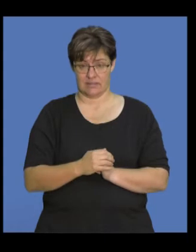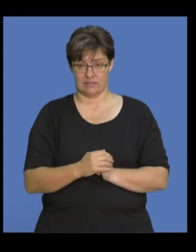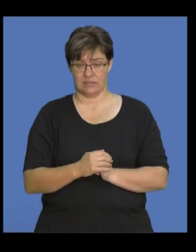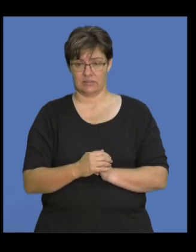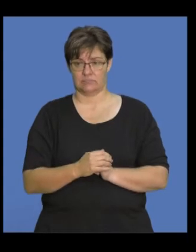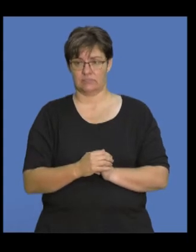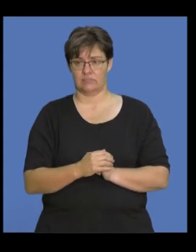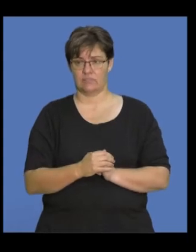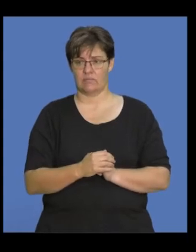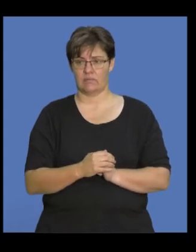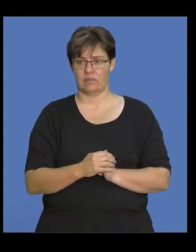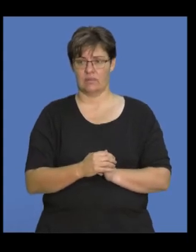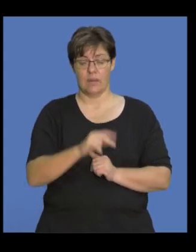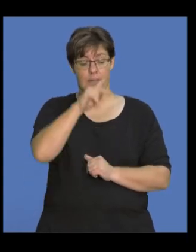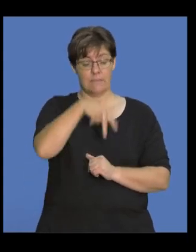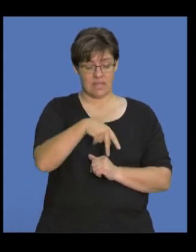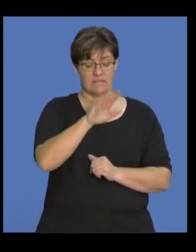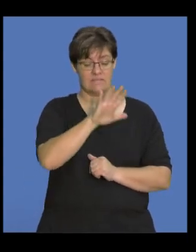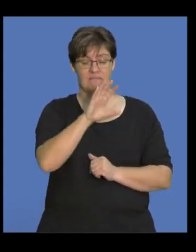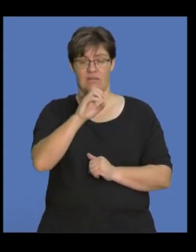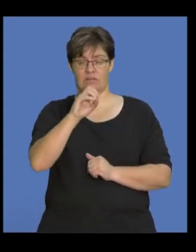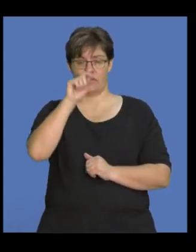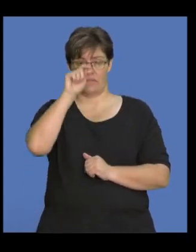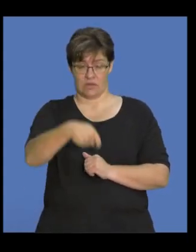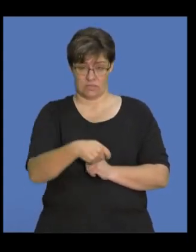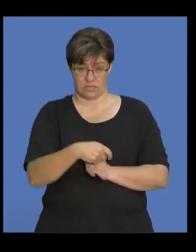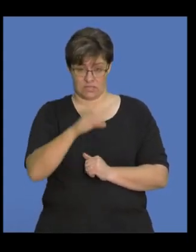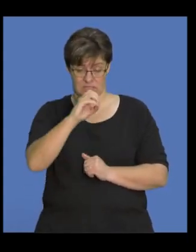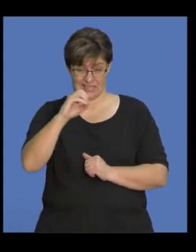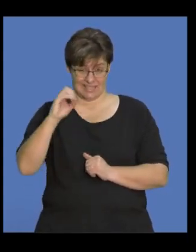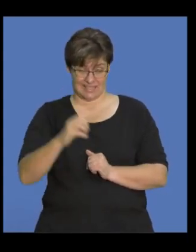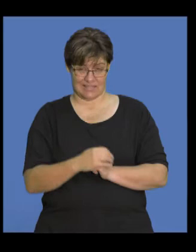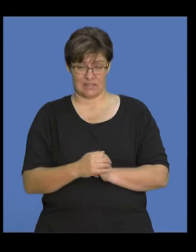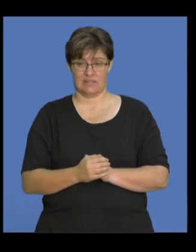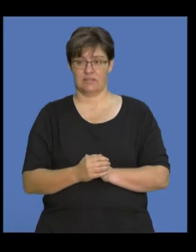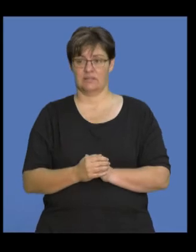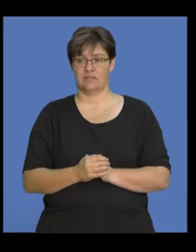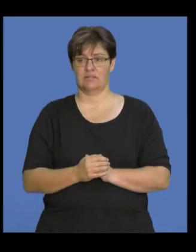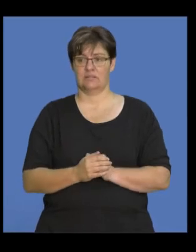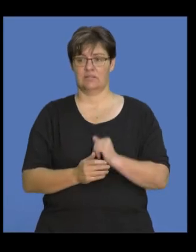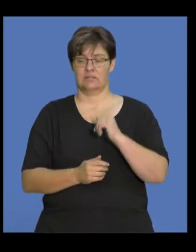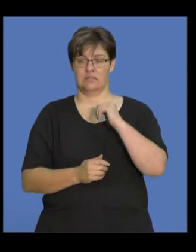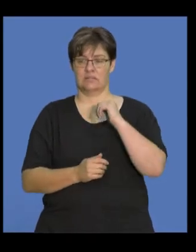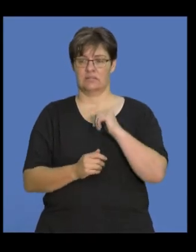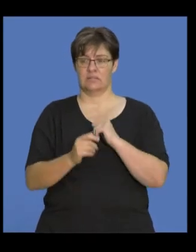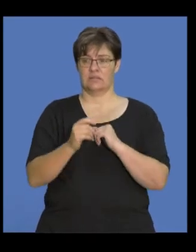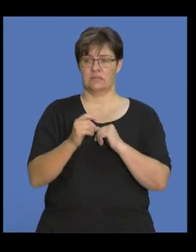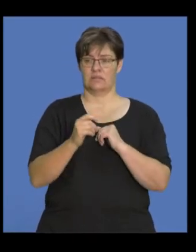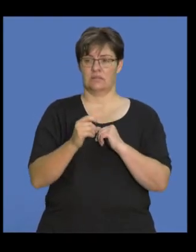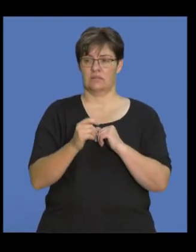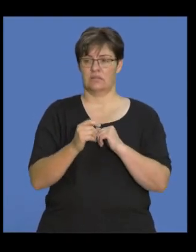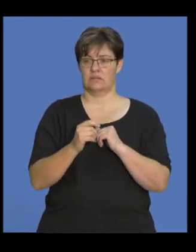N. The P value will be the 500,000 that Nceba invested in the share market.